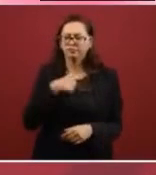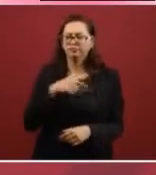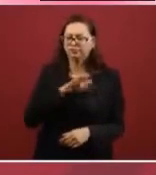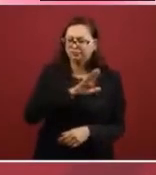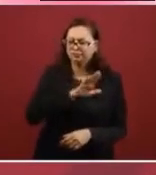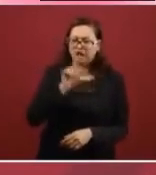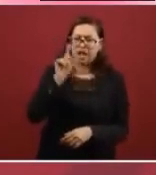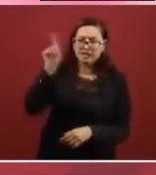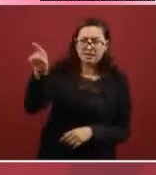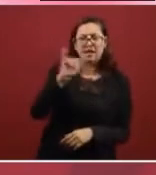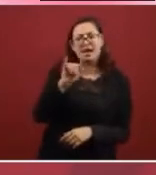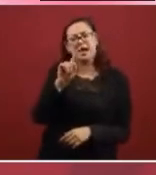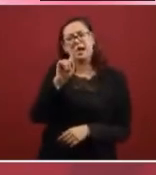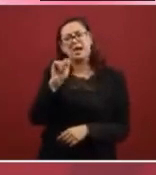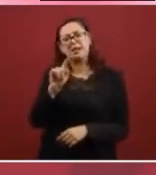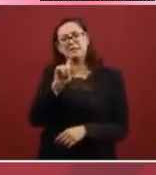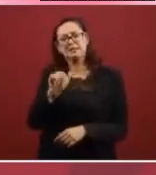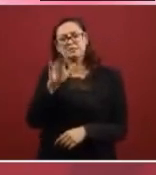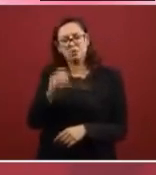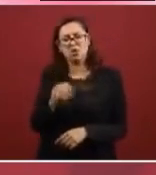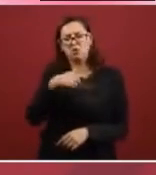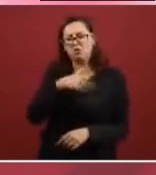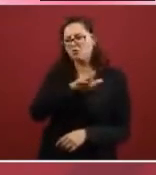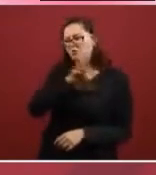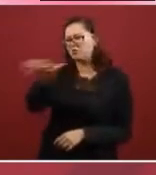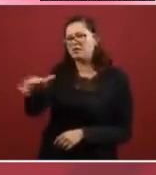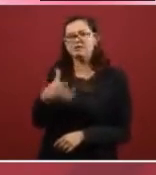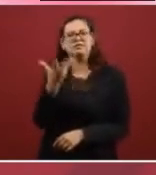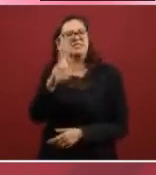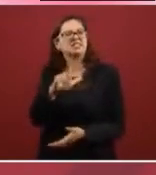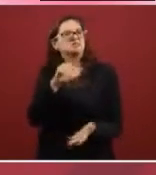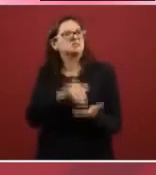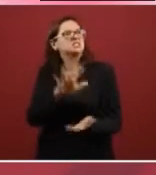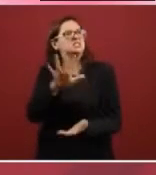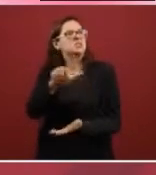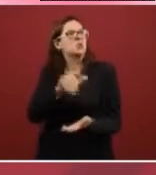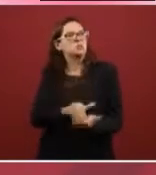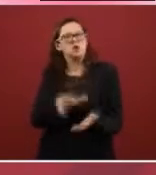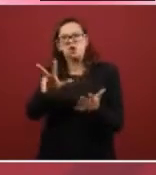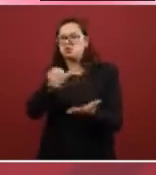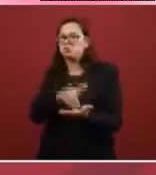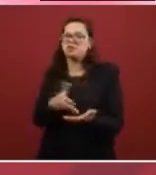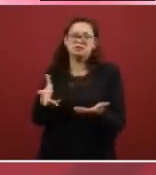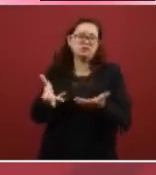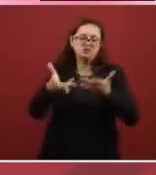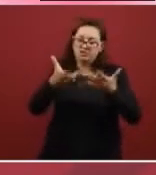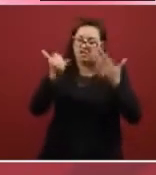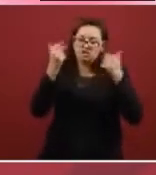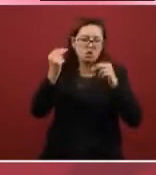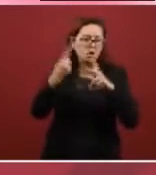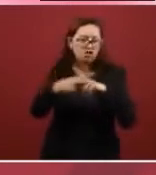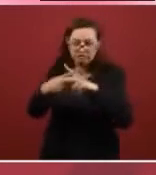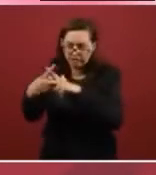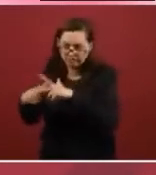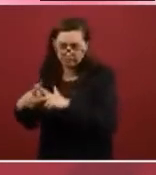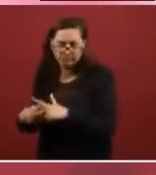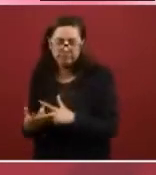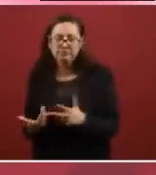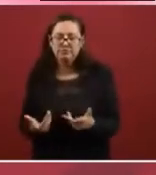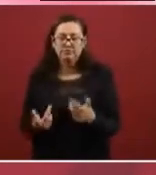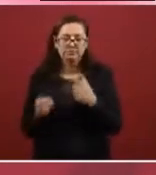Había 10,000. And there was 10,000. 5,000. Or 5,000. 8,000, no sé. 8,000, I'm not sure.